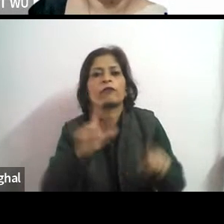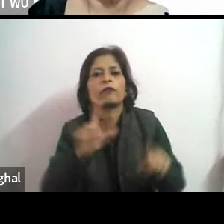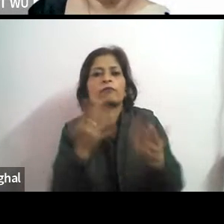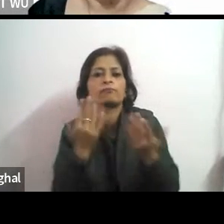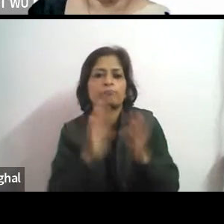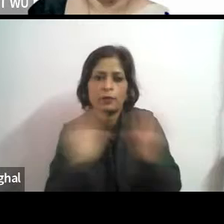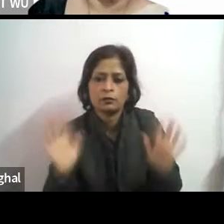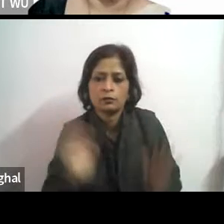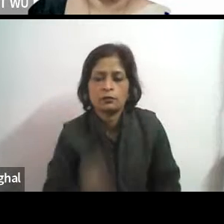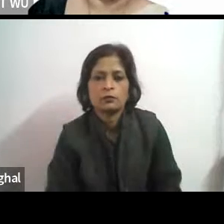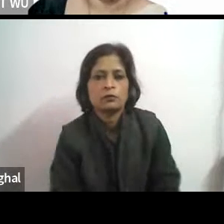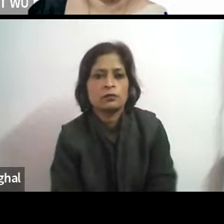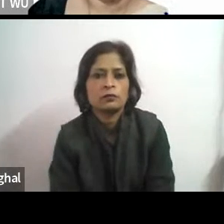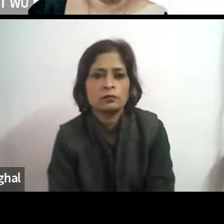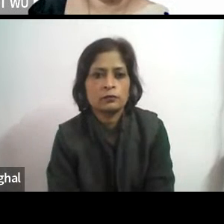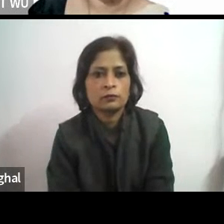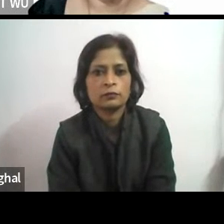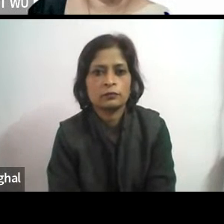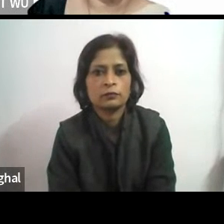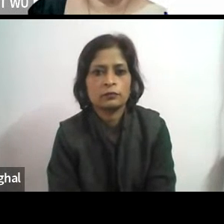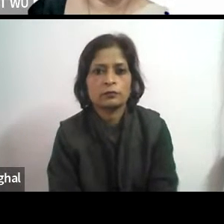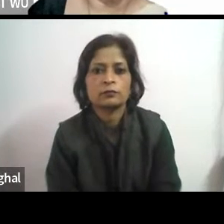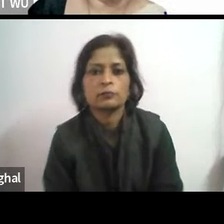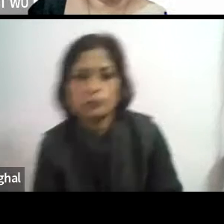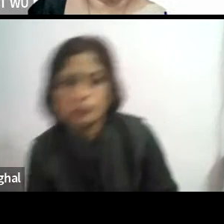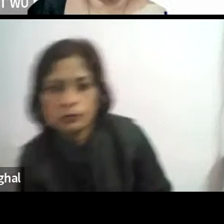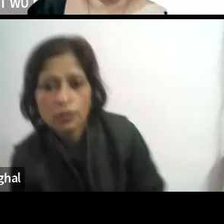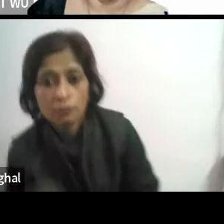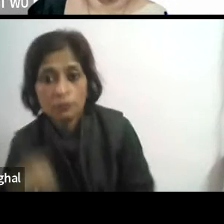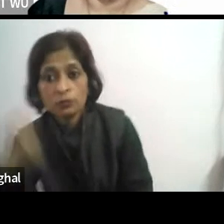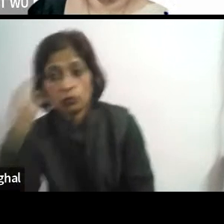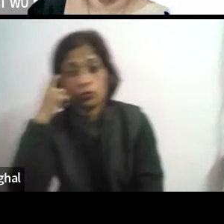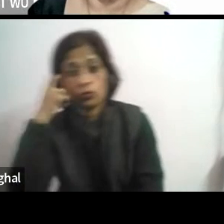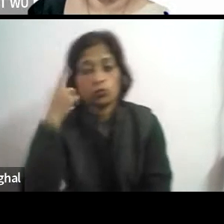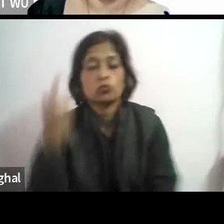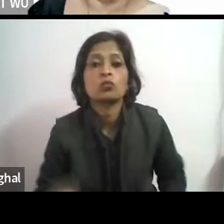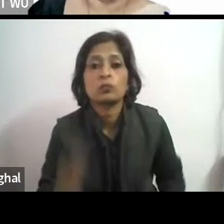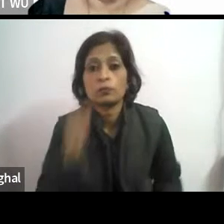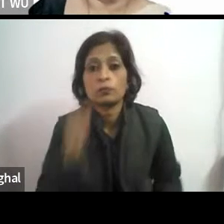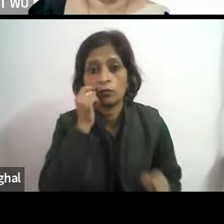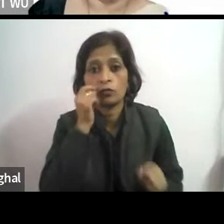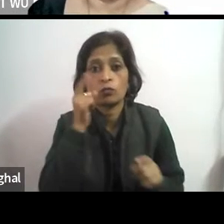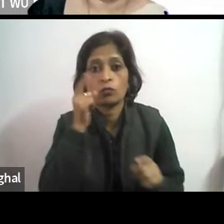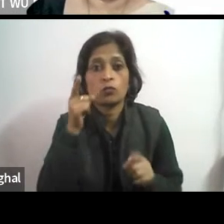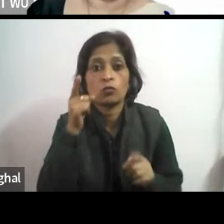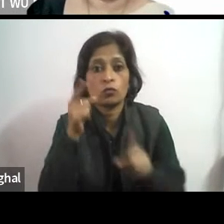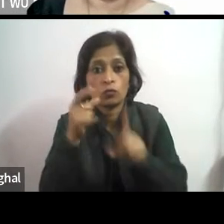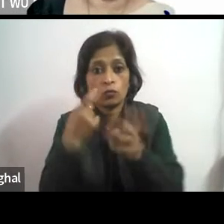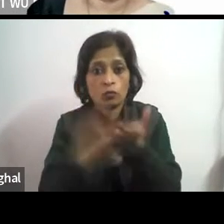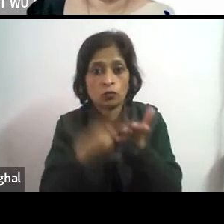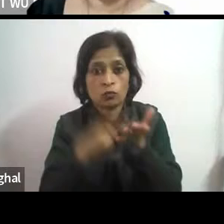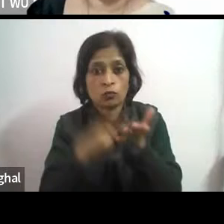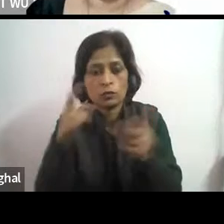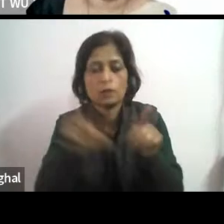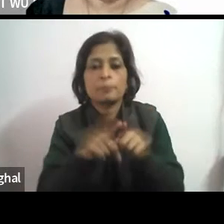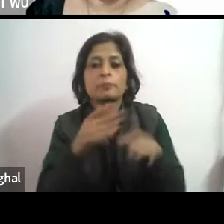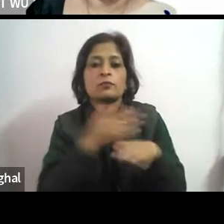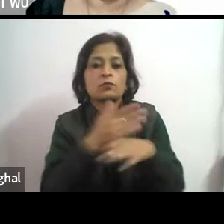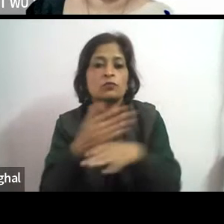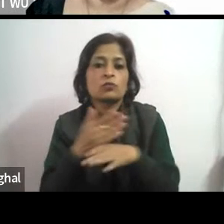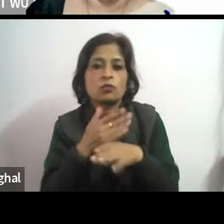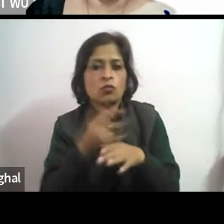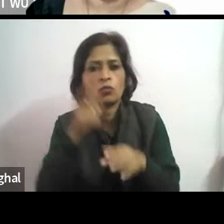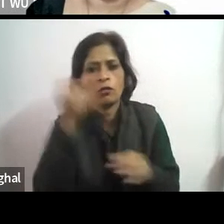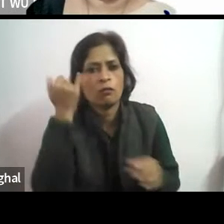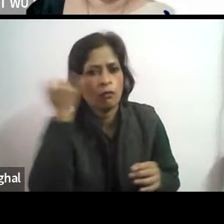something it becomes. Yes, so I think Professor Rose will be able to share with us his views on